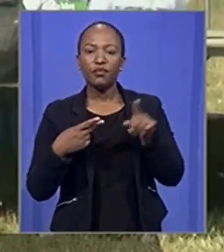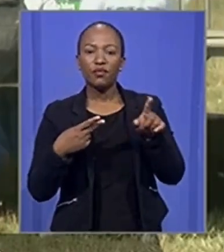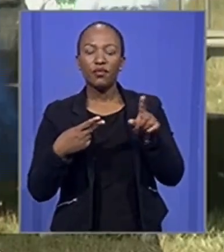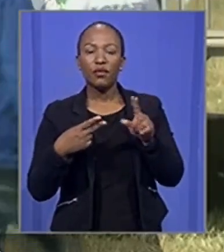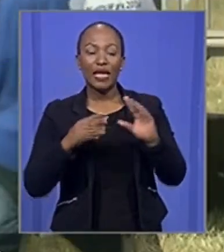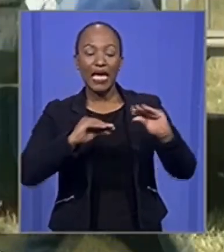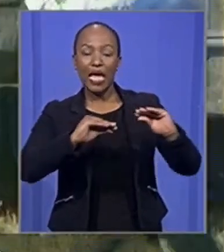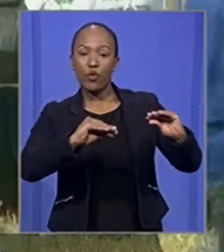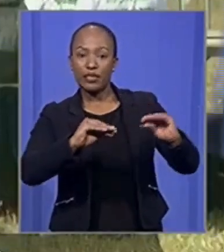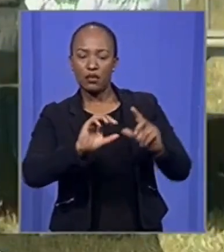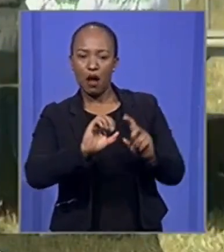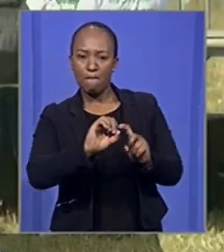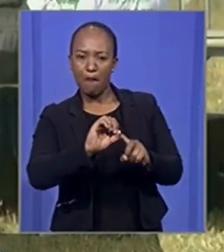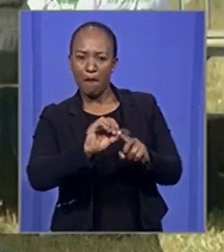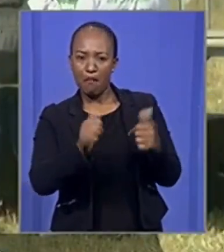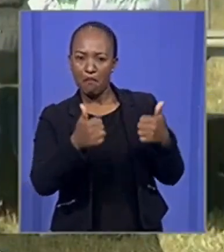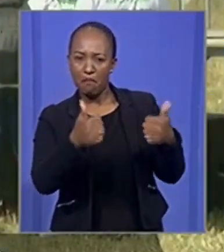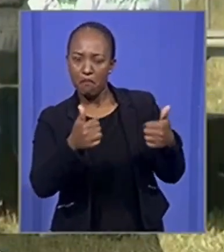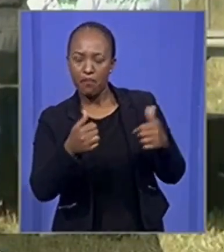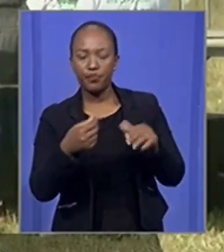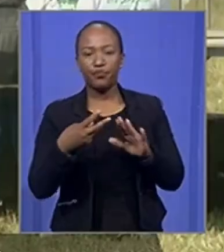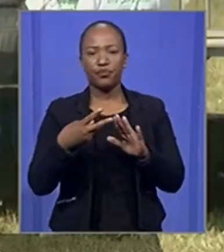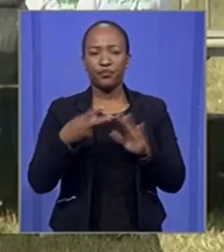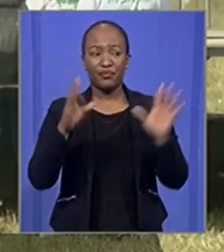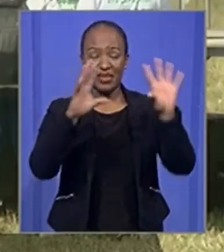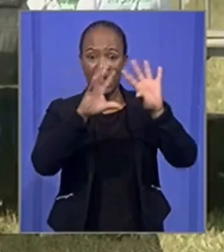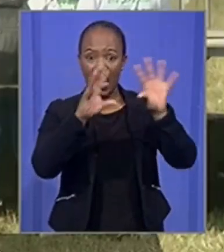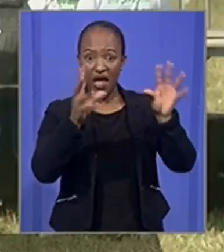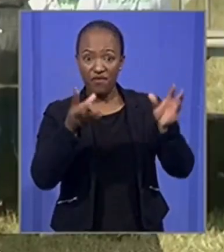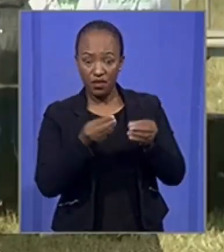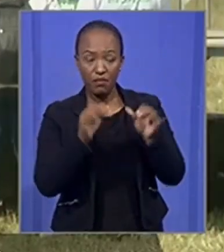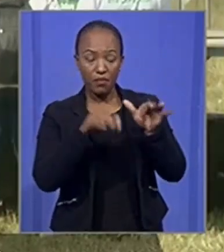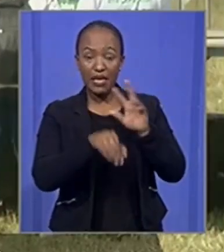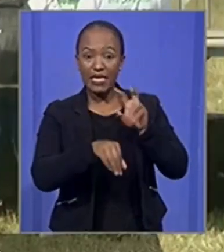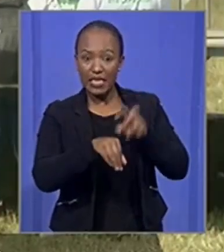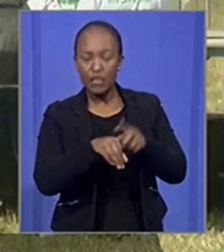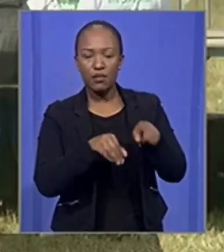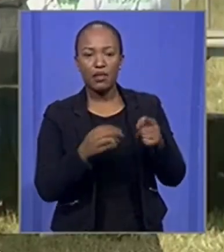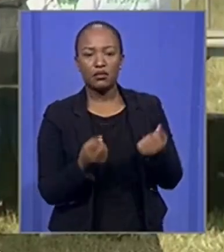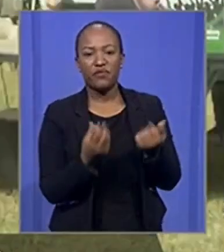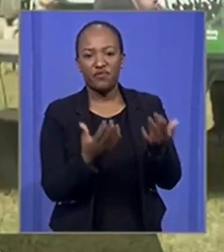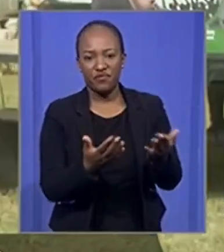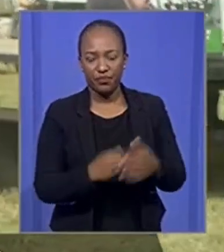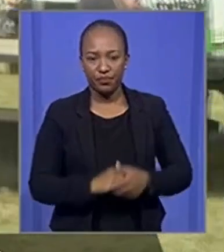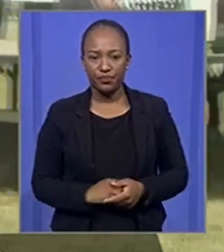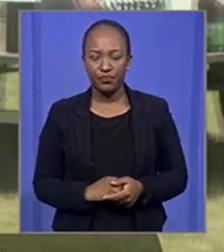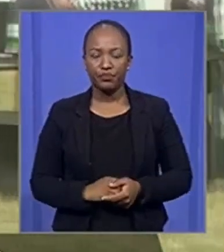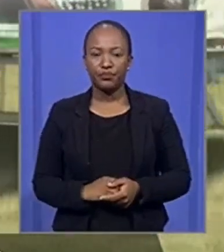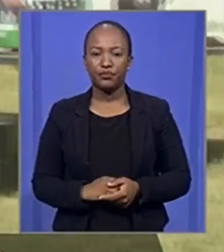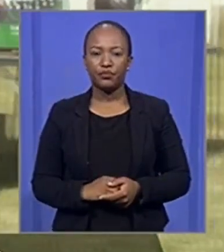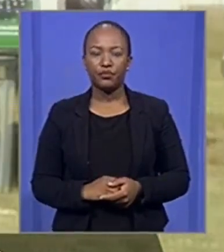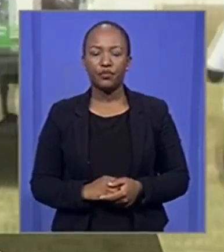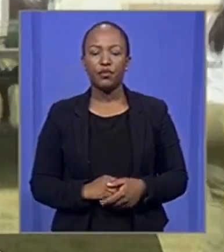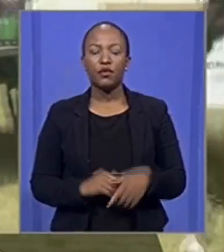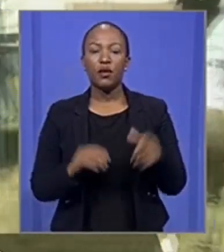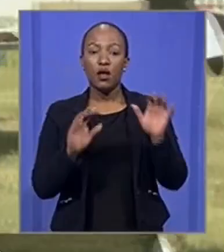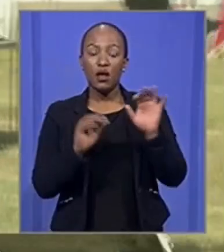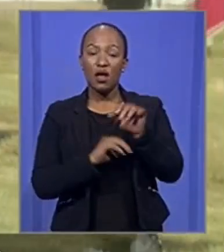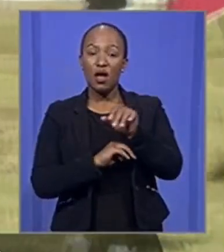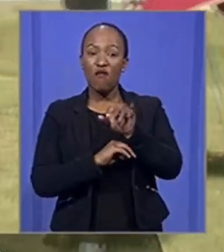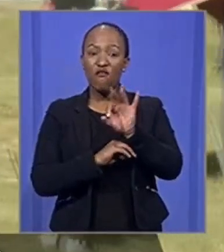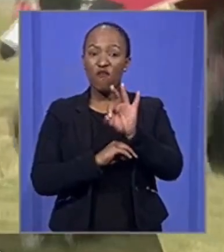quality education, in terms of almost everything that people are in need of. They must get that. Forum for Service Delivery e